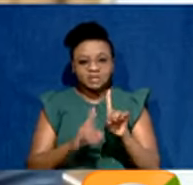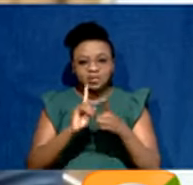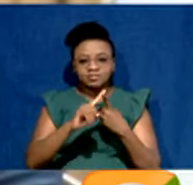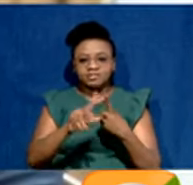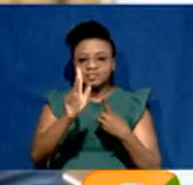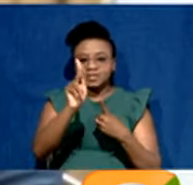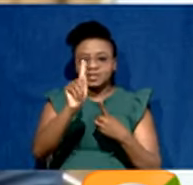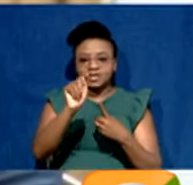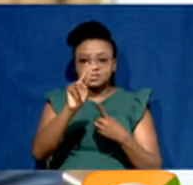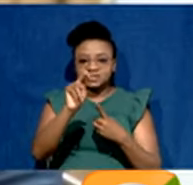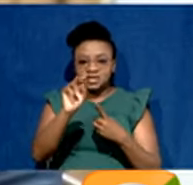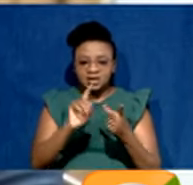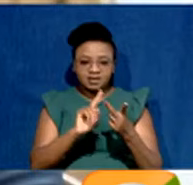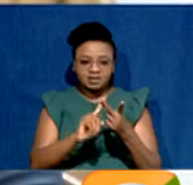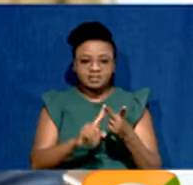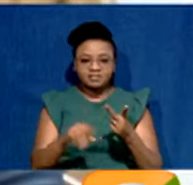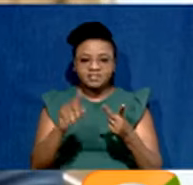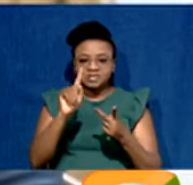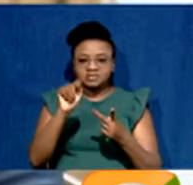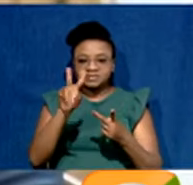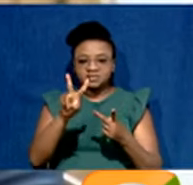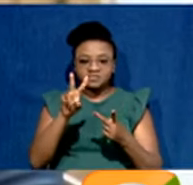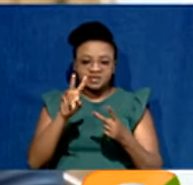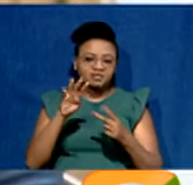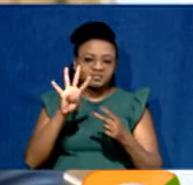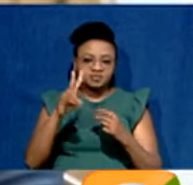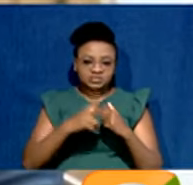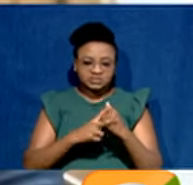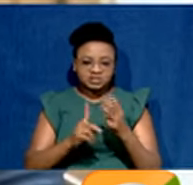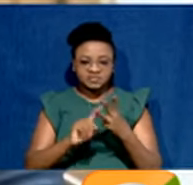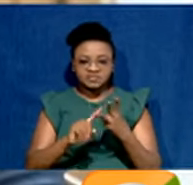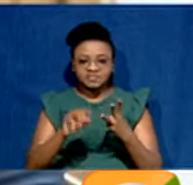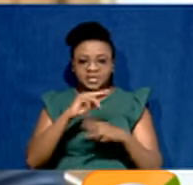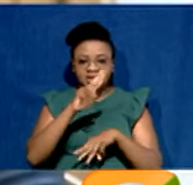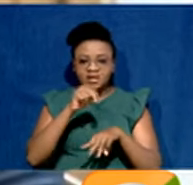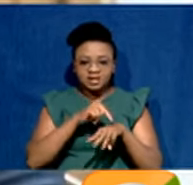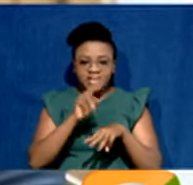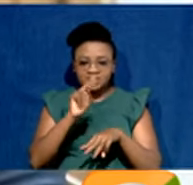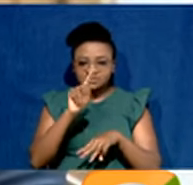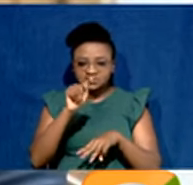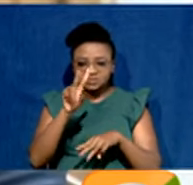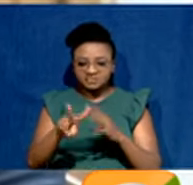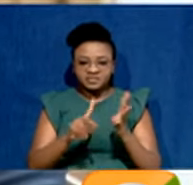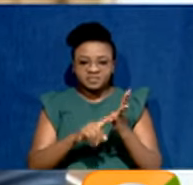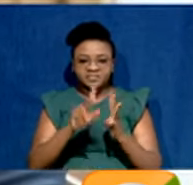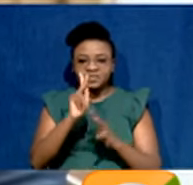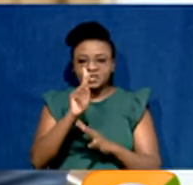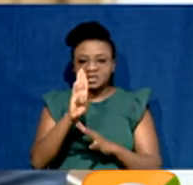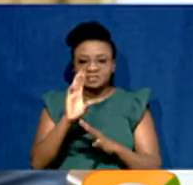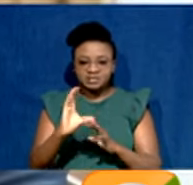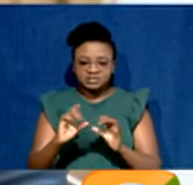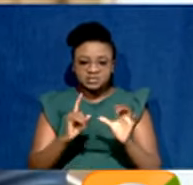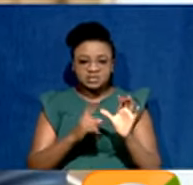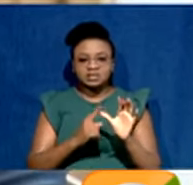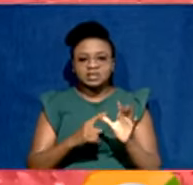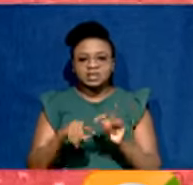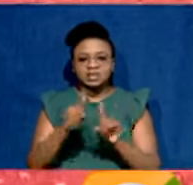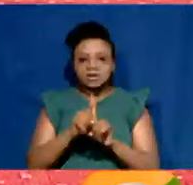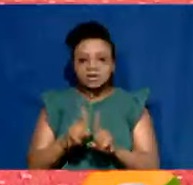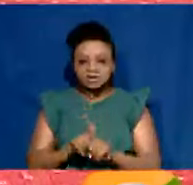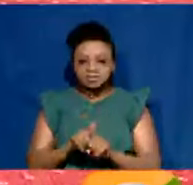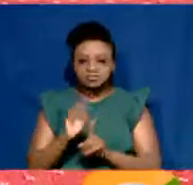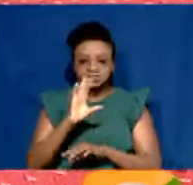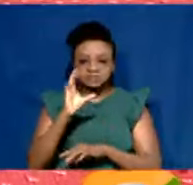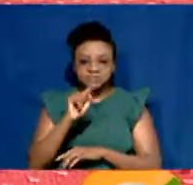News, we have TV 47, Nation Media Group, we have K24, we have KBC and Citizen TV. My name is